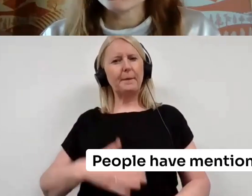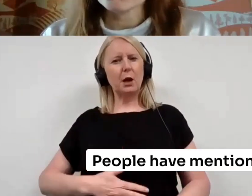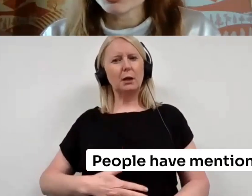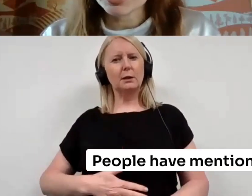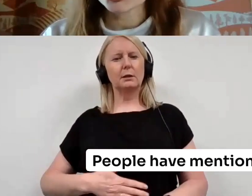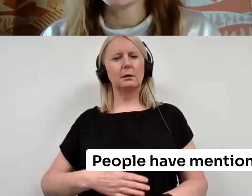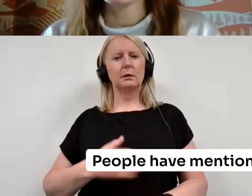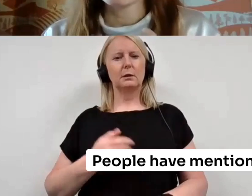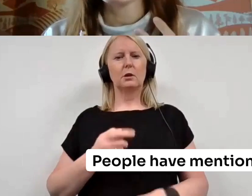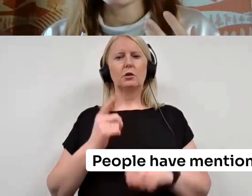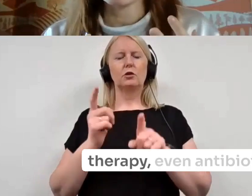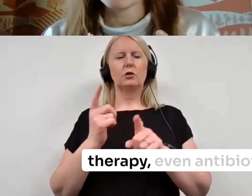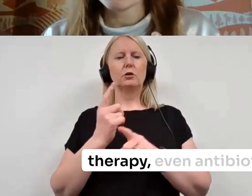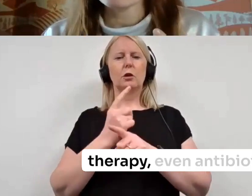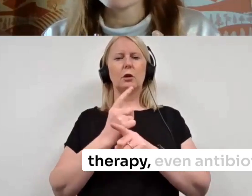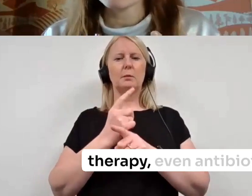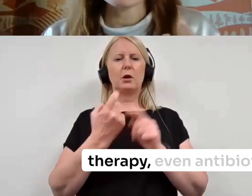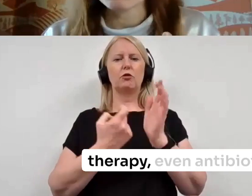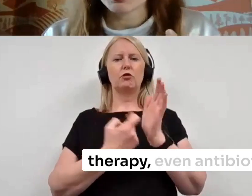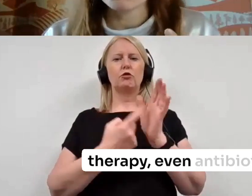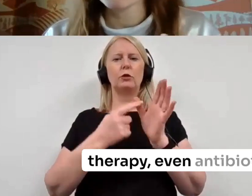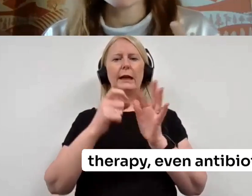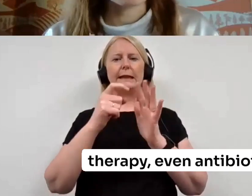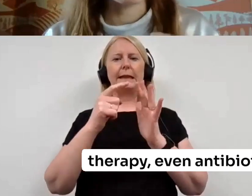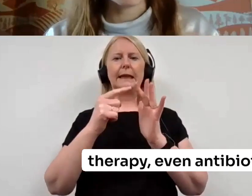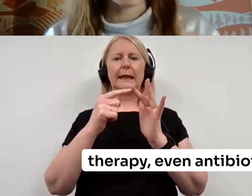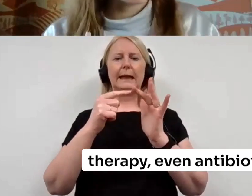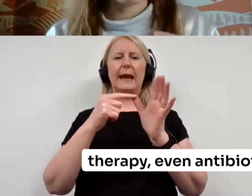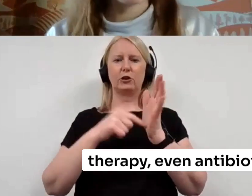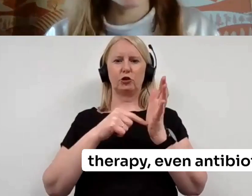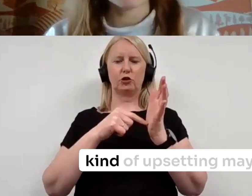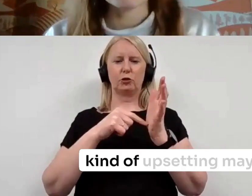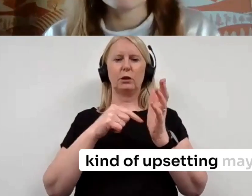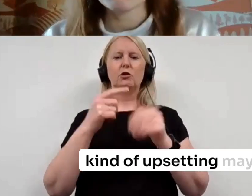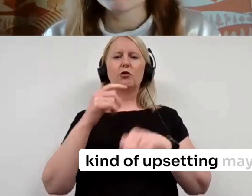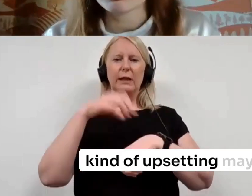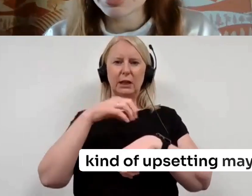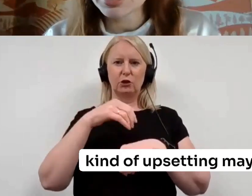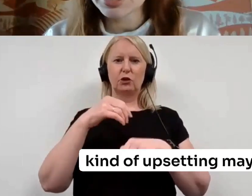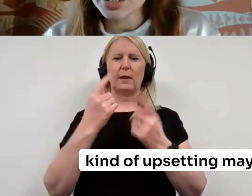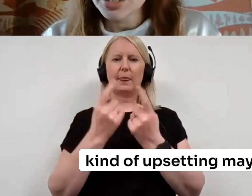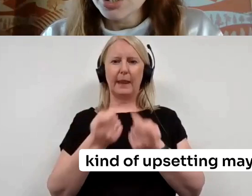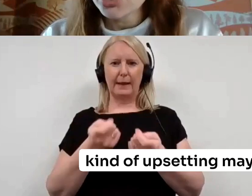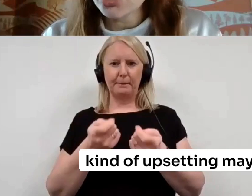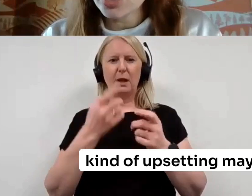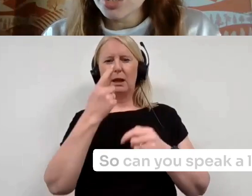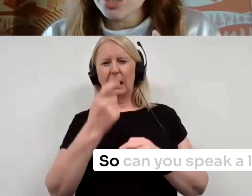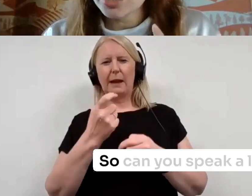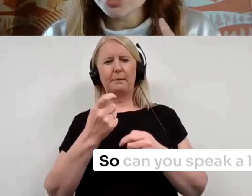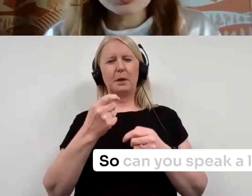like radiation therapy, even antibiotics to some degree, just kind of upsetting maybe some of the